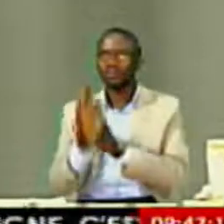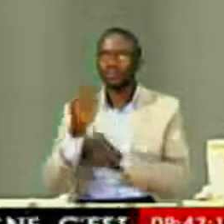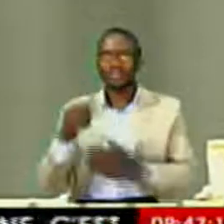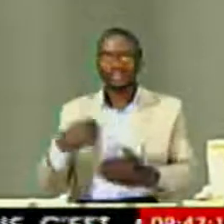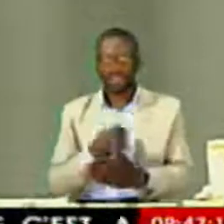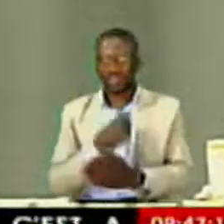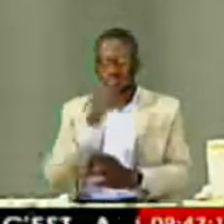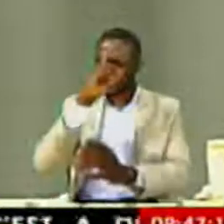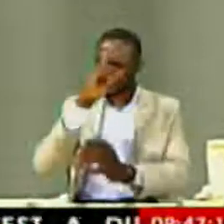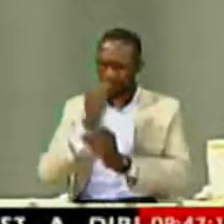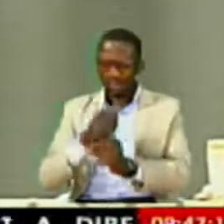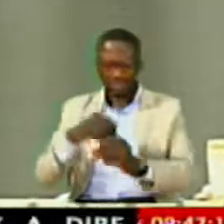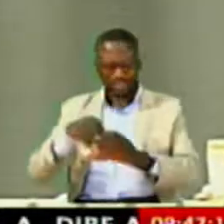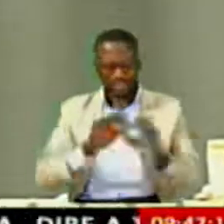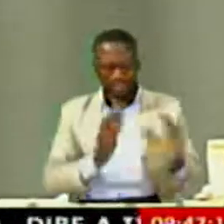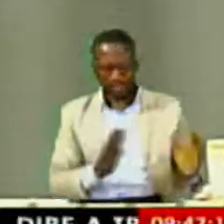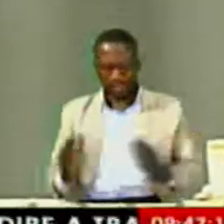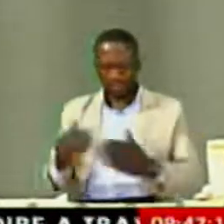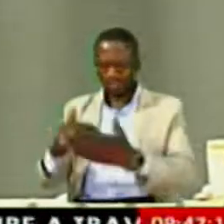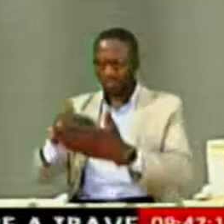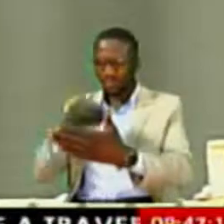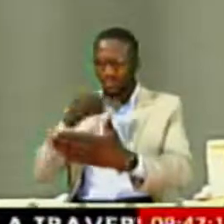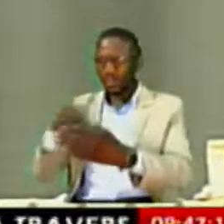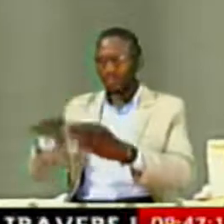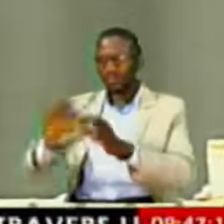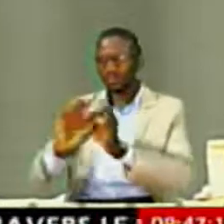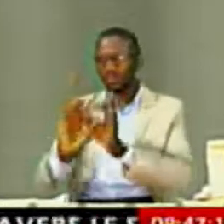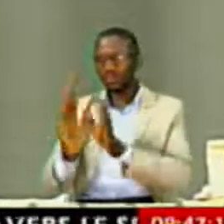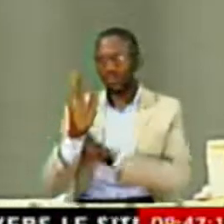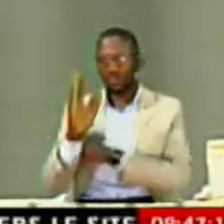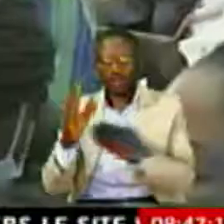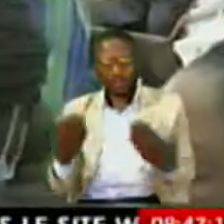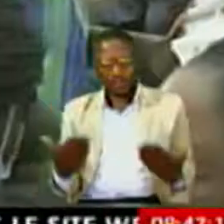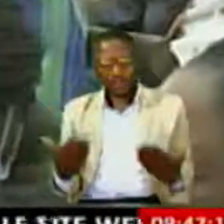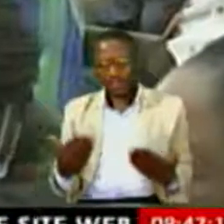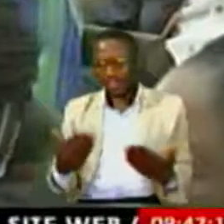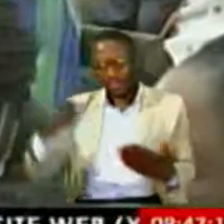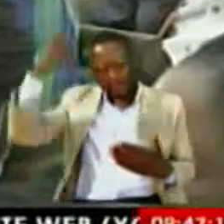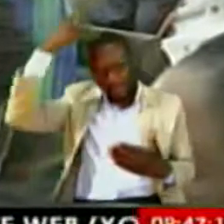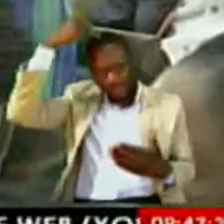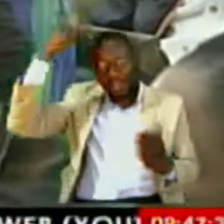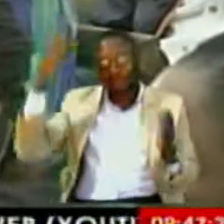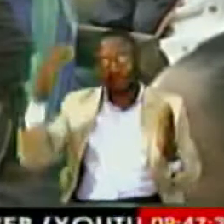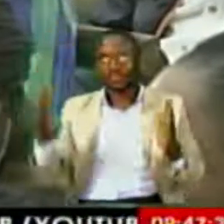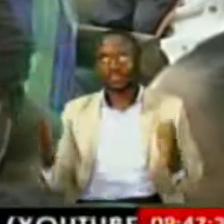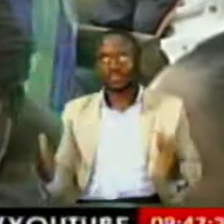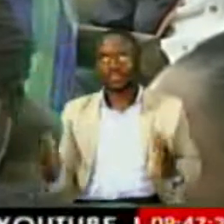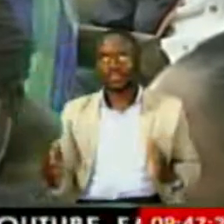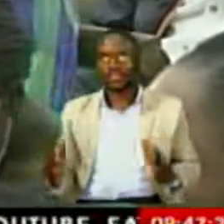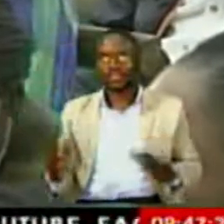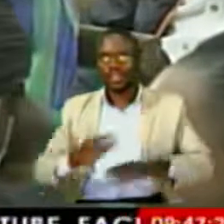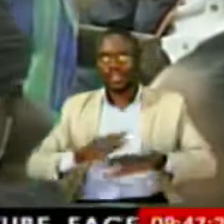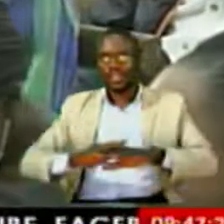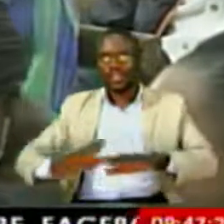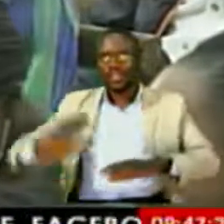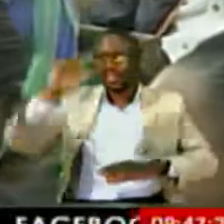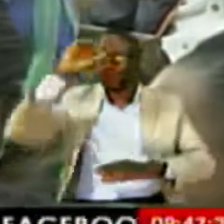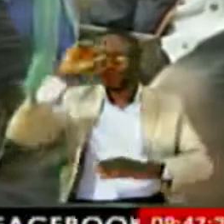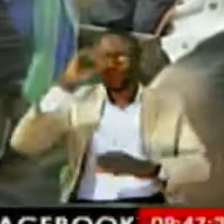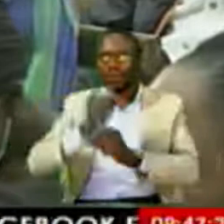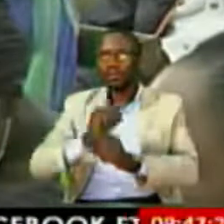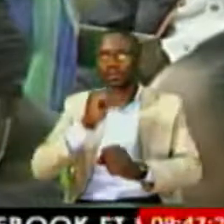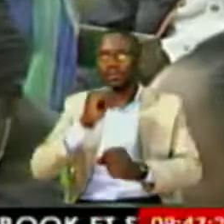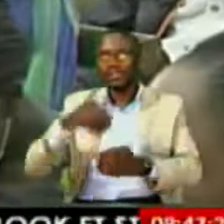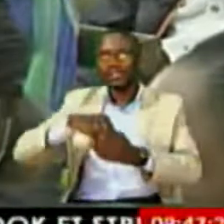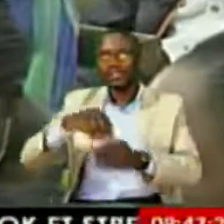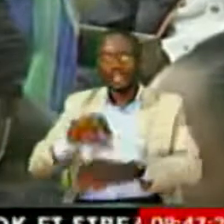dans la prédestination de We Dieu. Believe in God's predestination. Les Pentecôtistes. The Pentecôtistes. Ne croient pas dans l'élection de Dieu. They don't believe